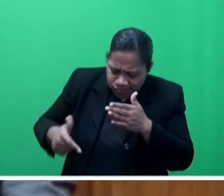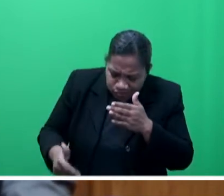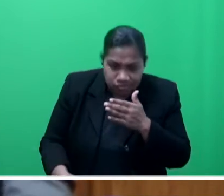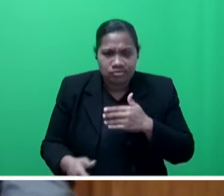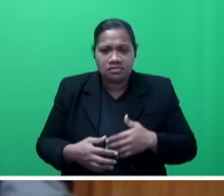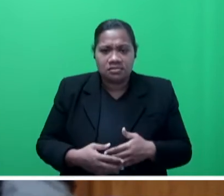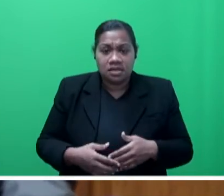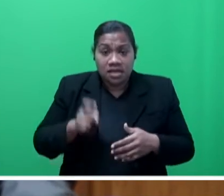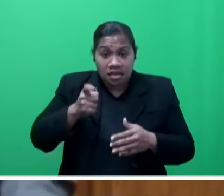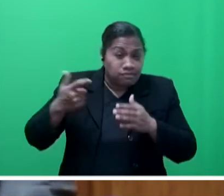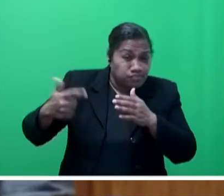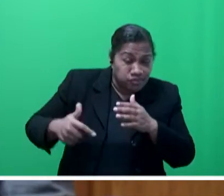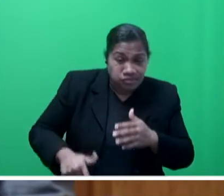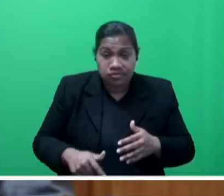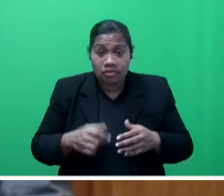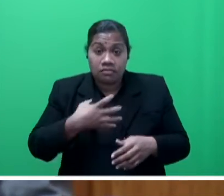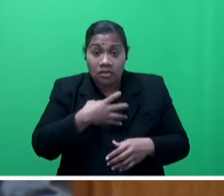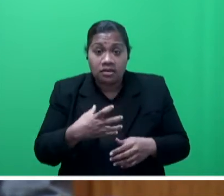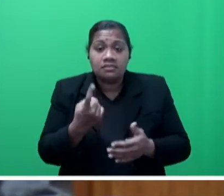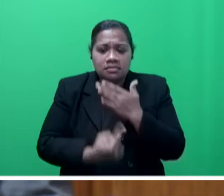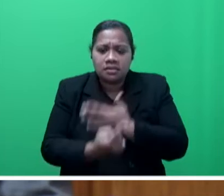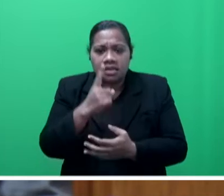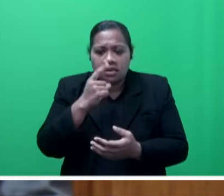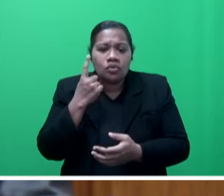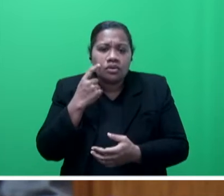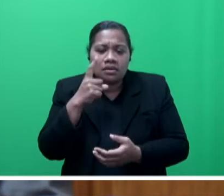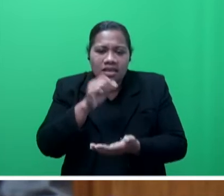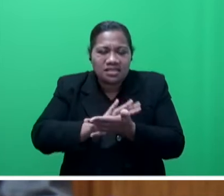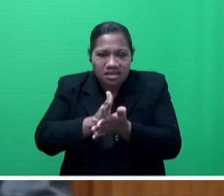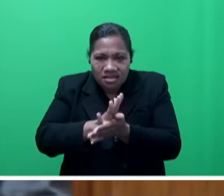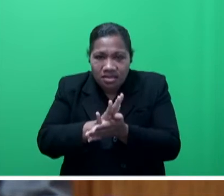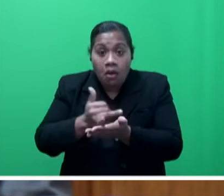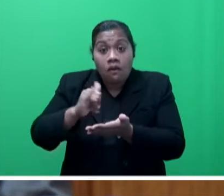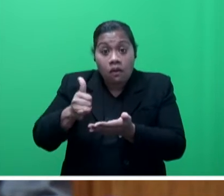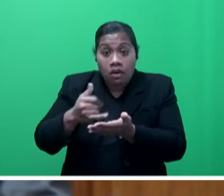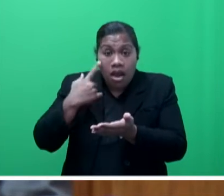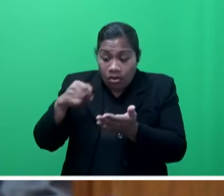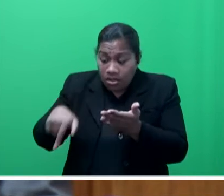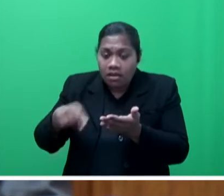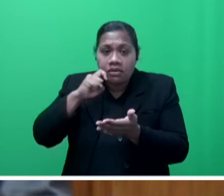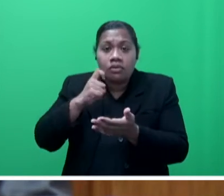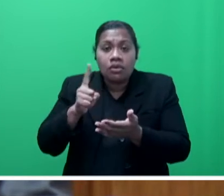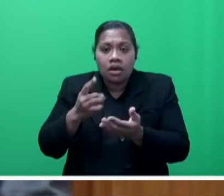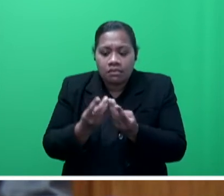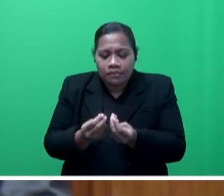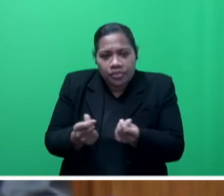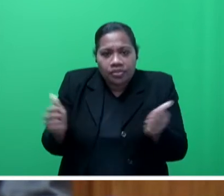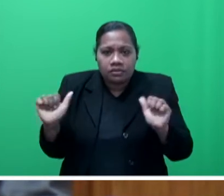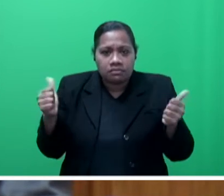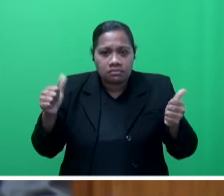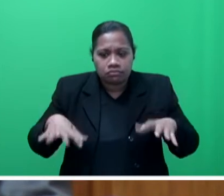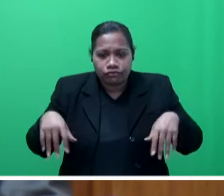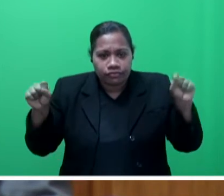or the borehole dries up. The ministry also conducts annual monitoring of all the boreholes drilled by government